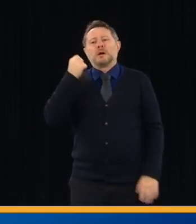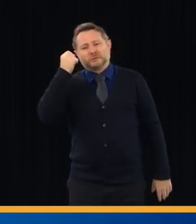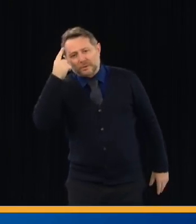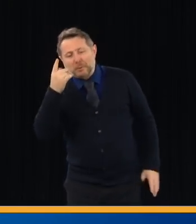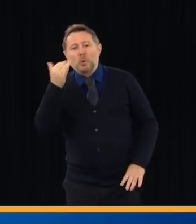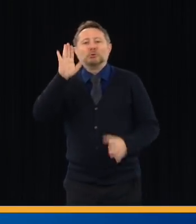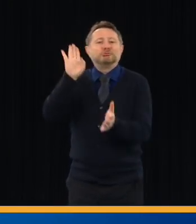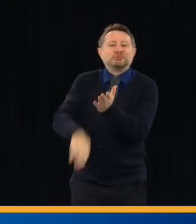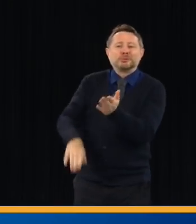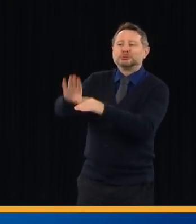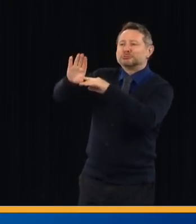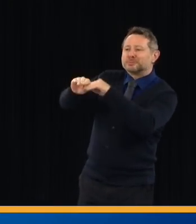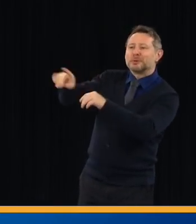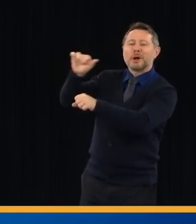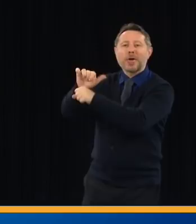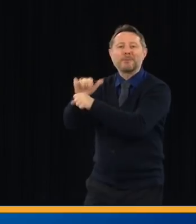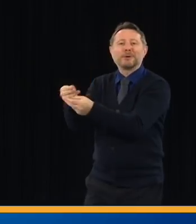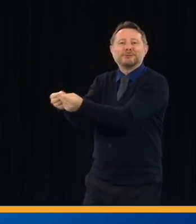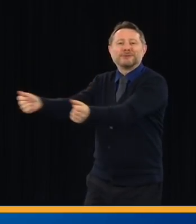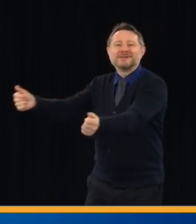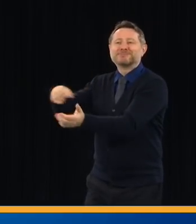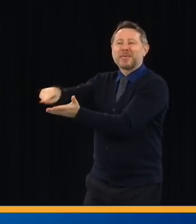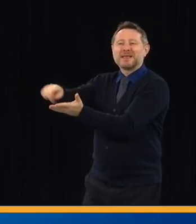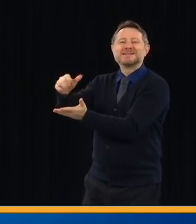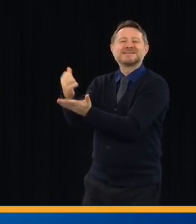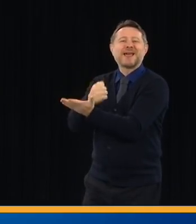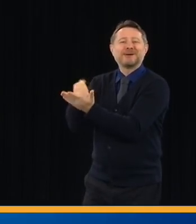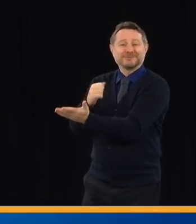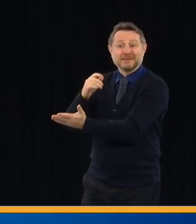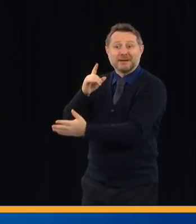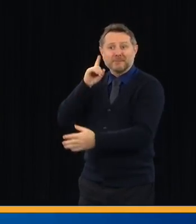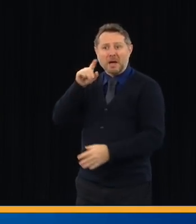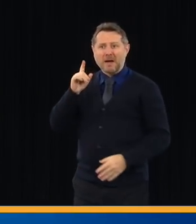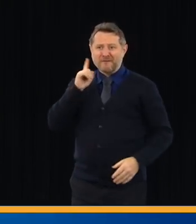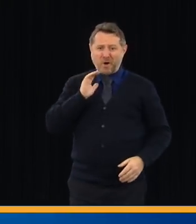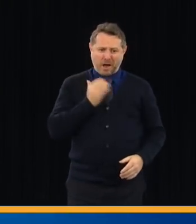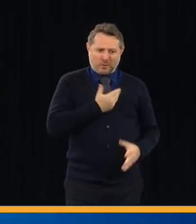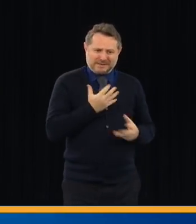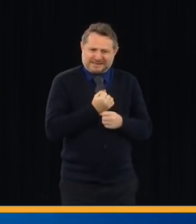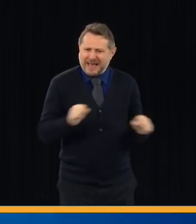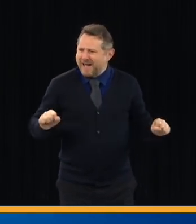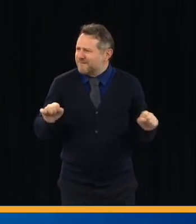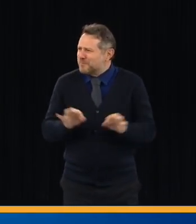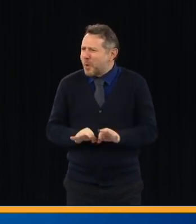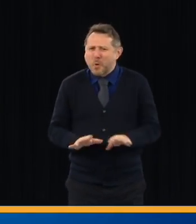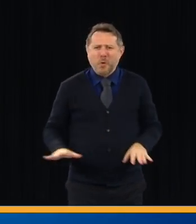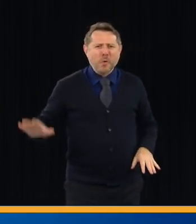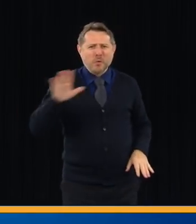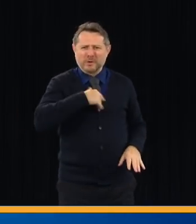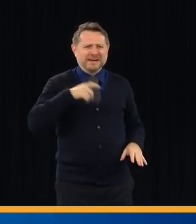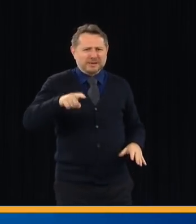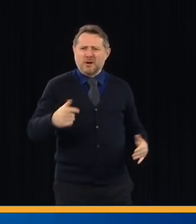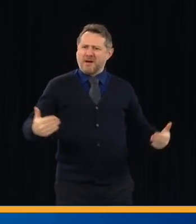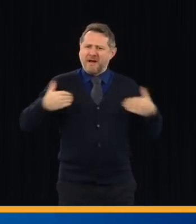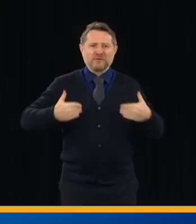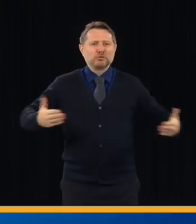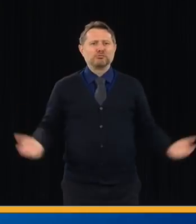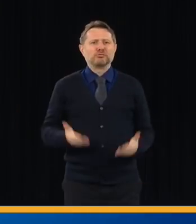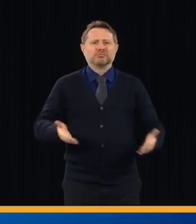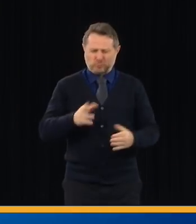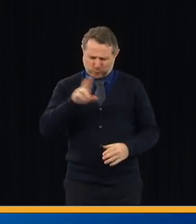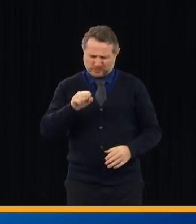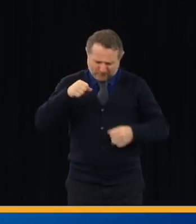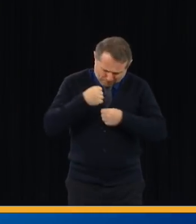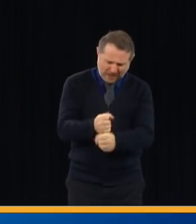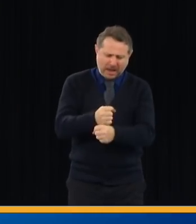but there's a public health reason, as we've all learned the hard way, why we need the capacity in this country to